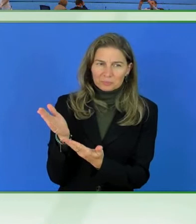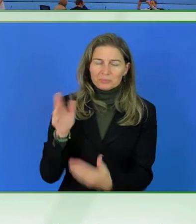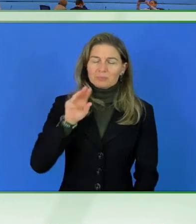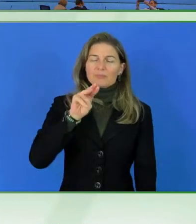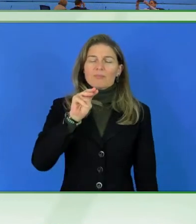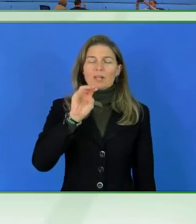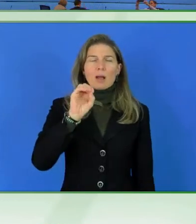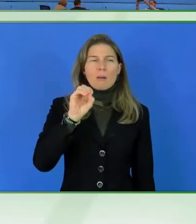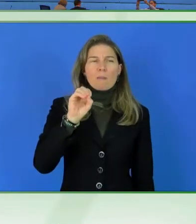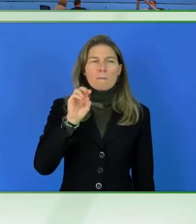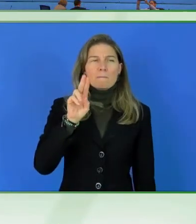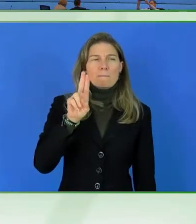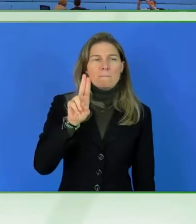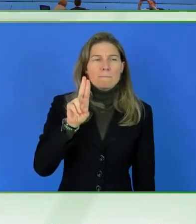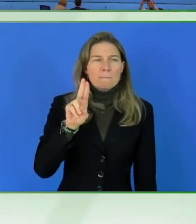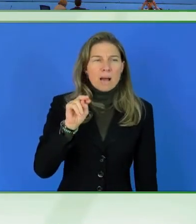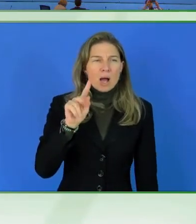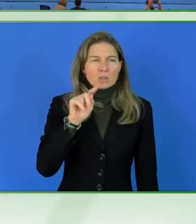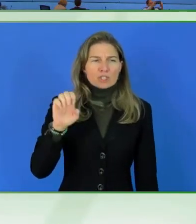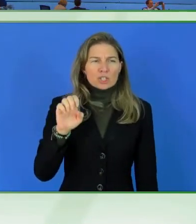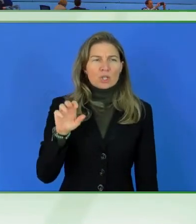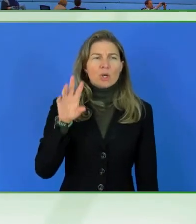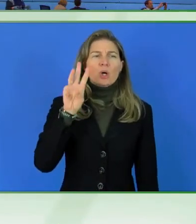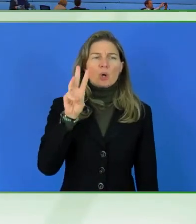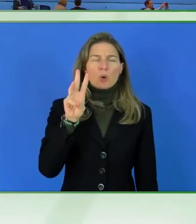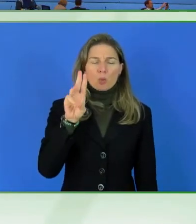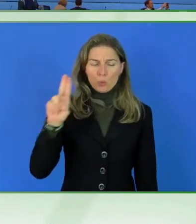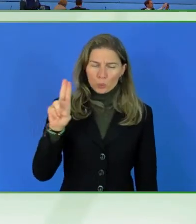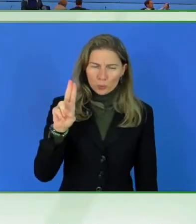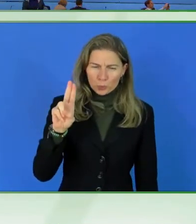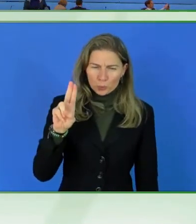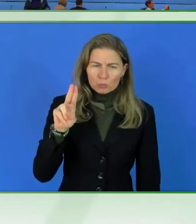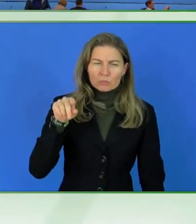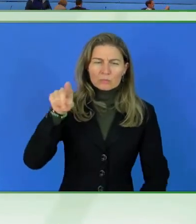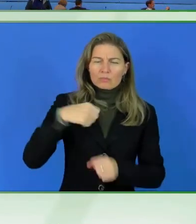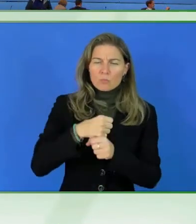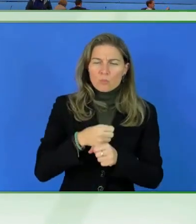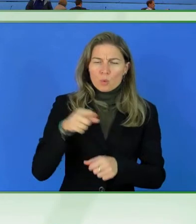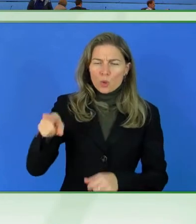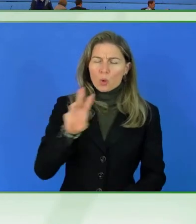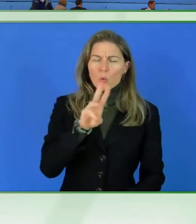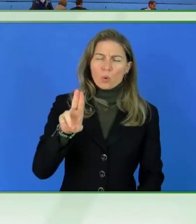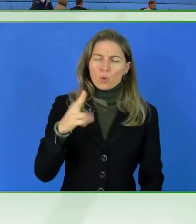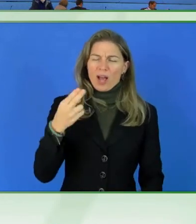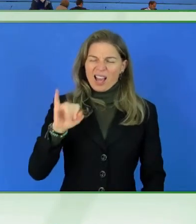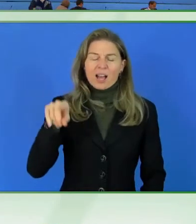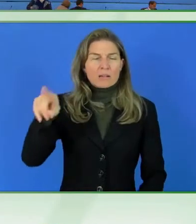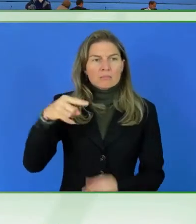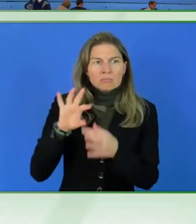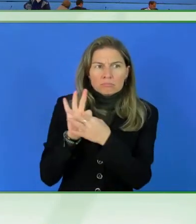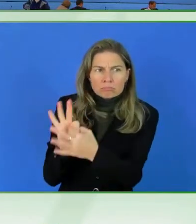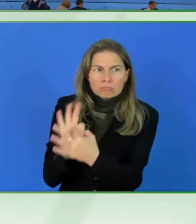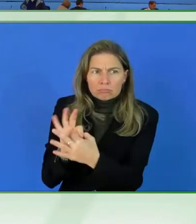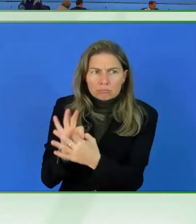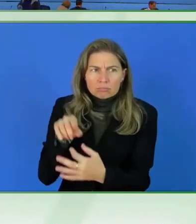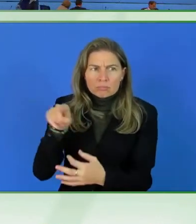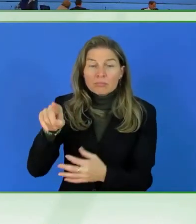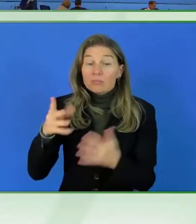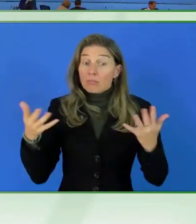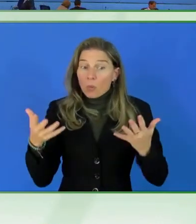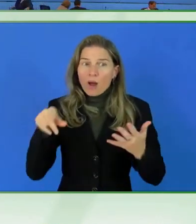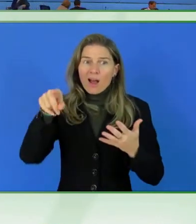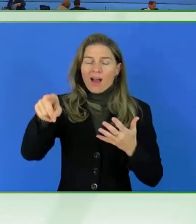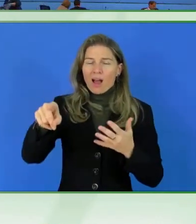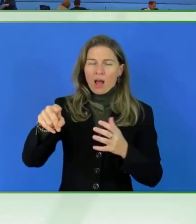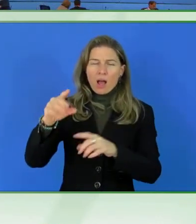in Zhuhai, has been working closely with business leaders and the team to develop the diversity culture, and recently his